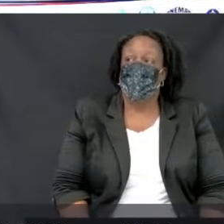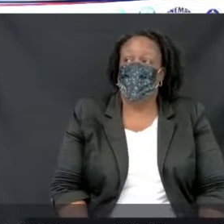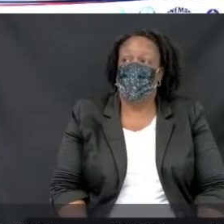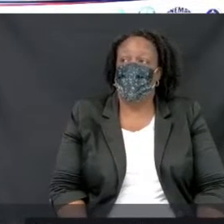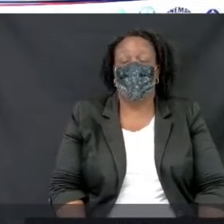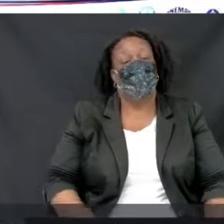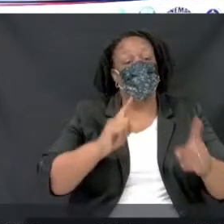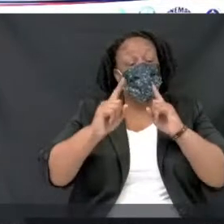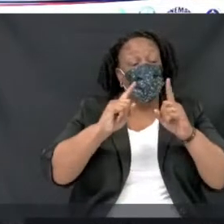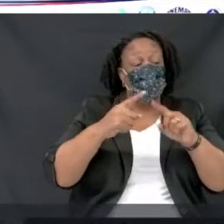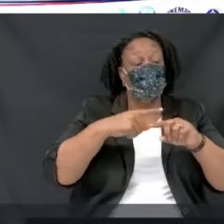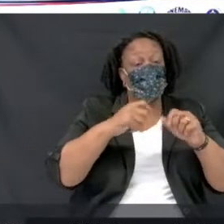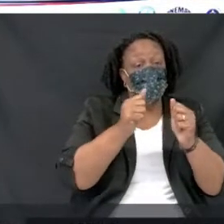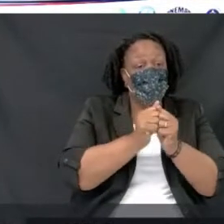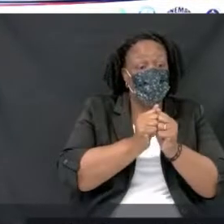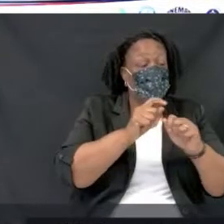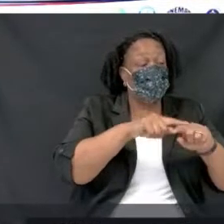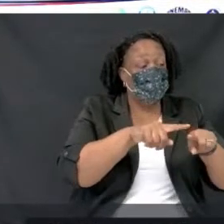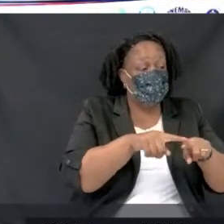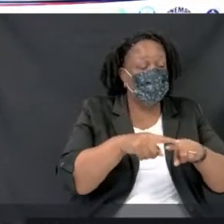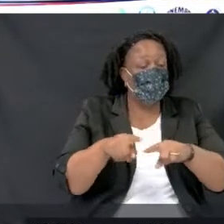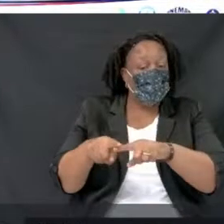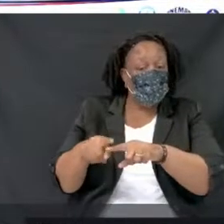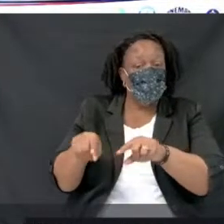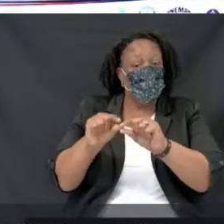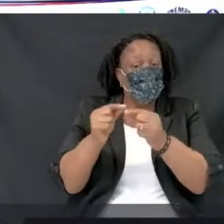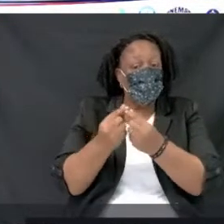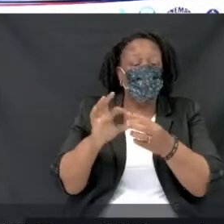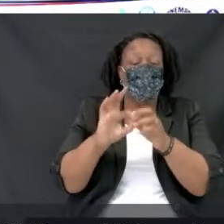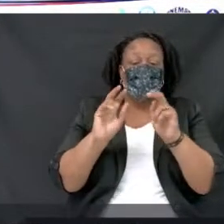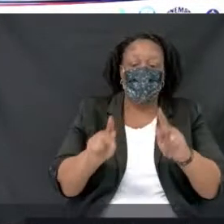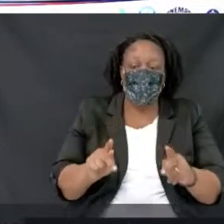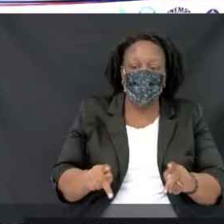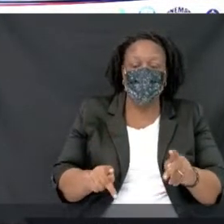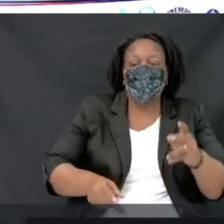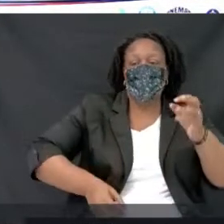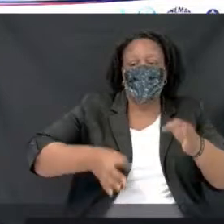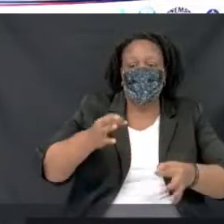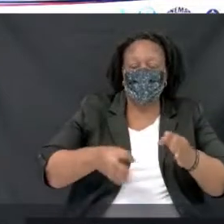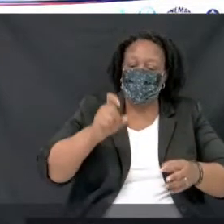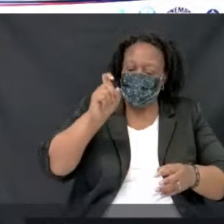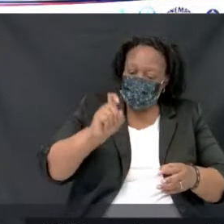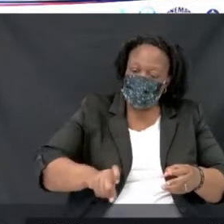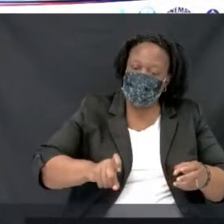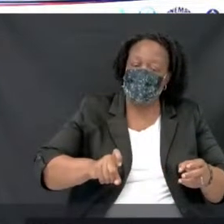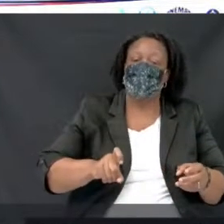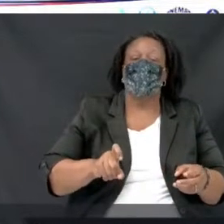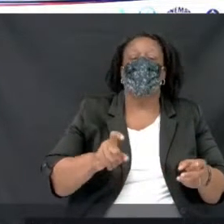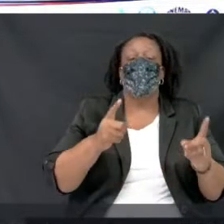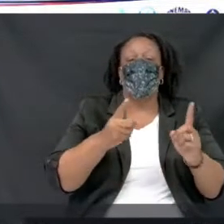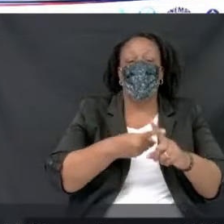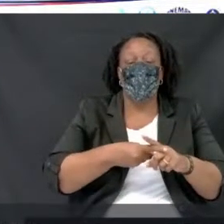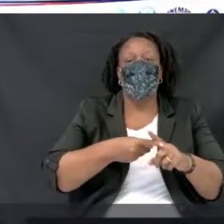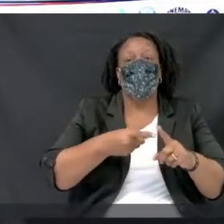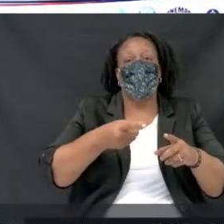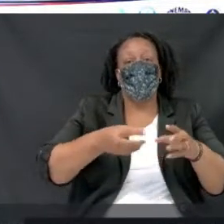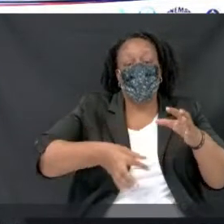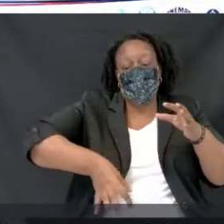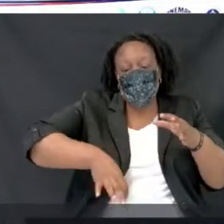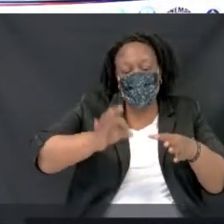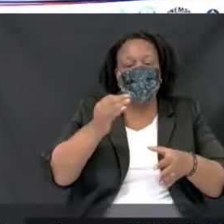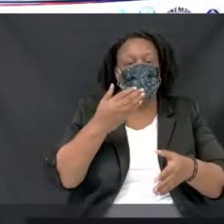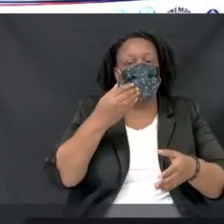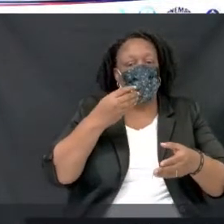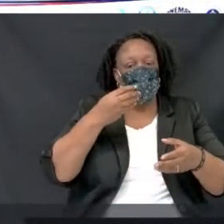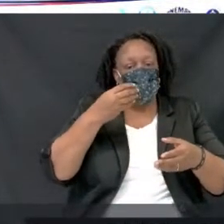with the relevant public or private agencies as may be necessary. D, to consult programs of public information